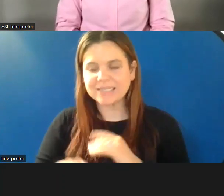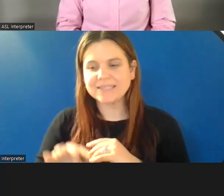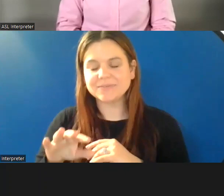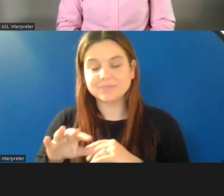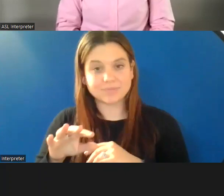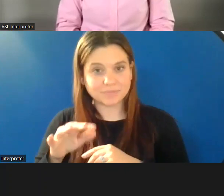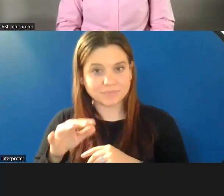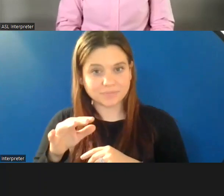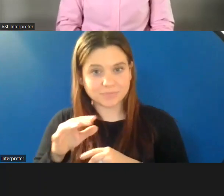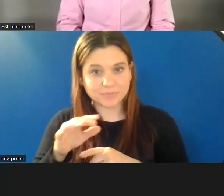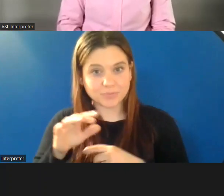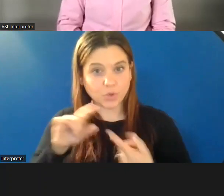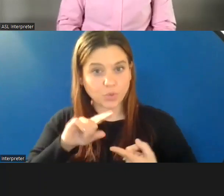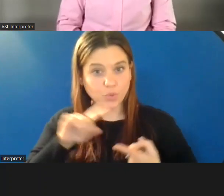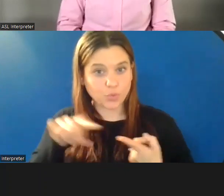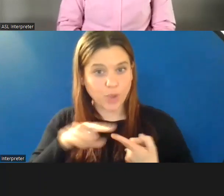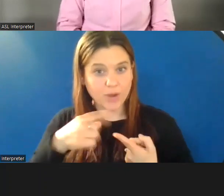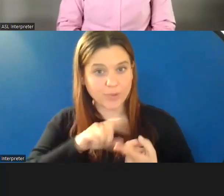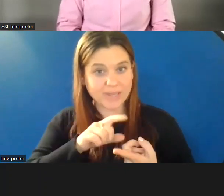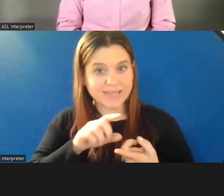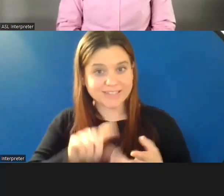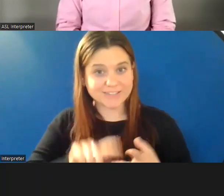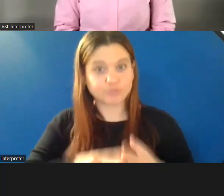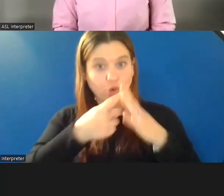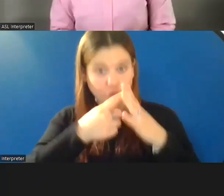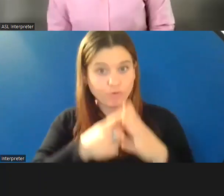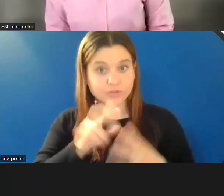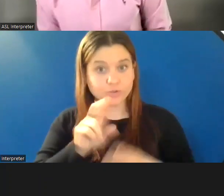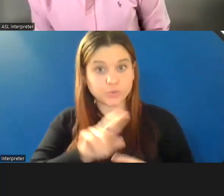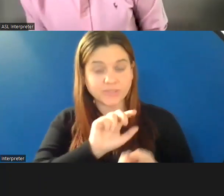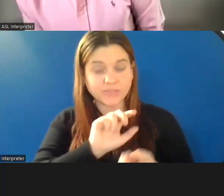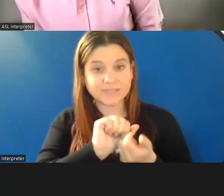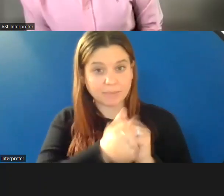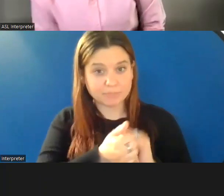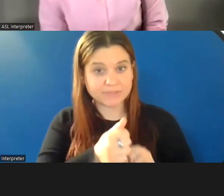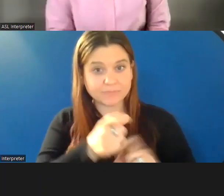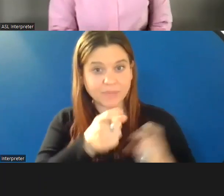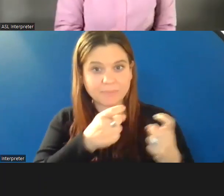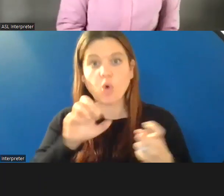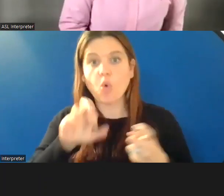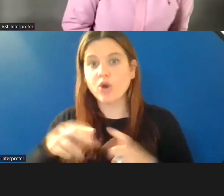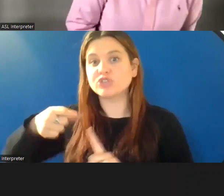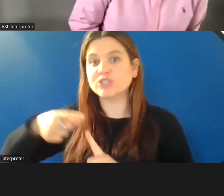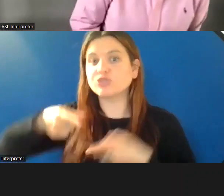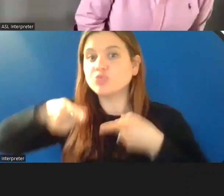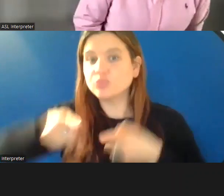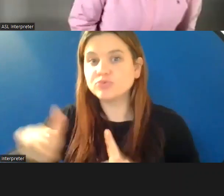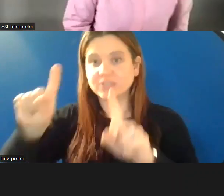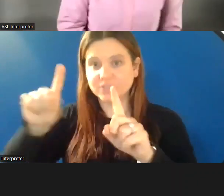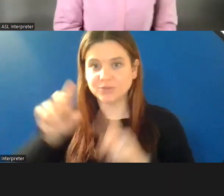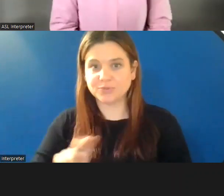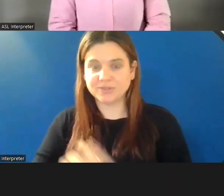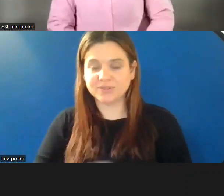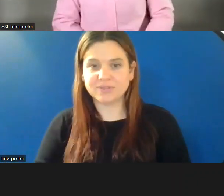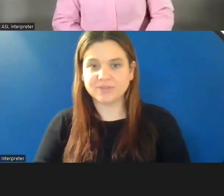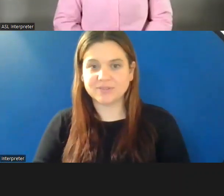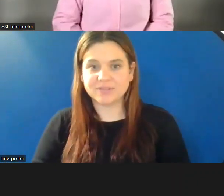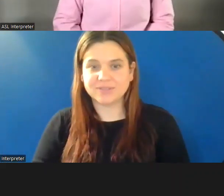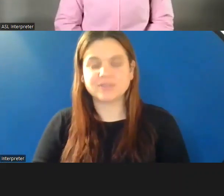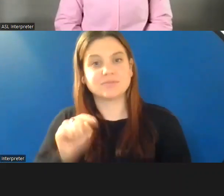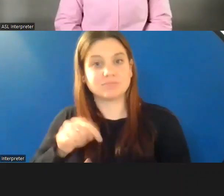to when we use adaptive management, or triggers in our adaptive management process? Second one.